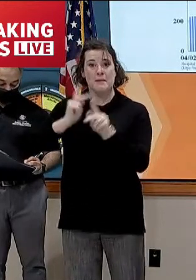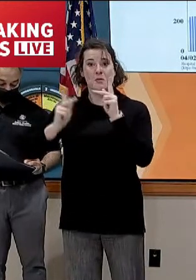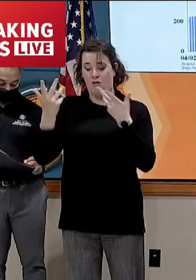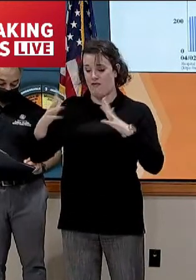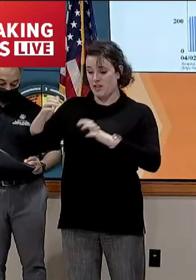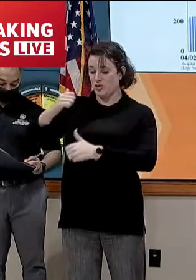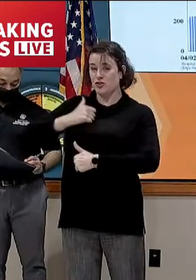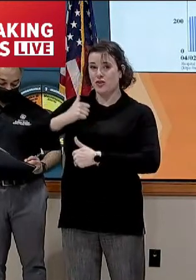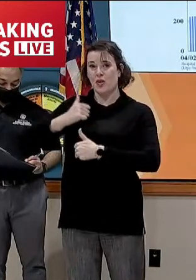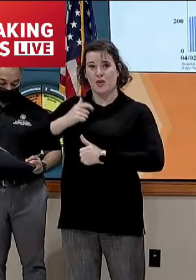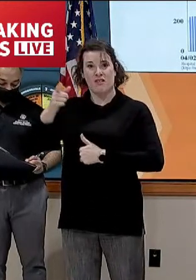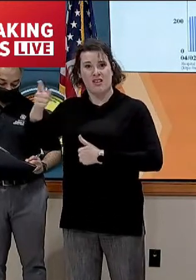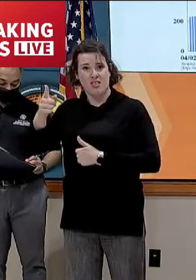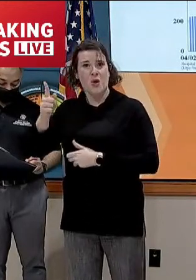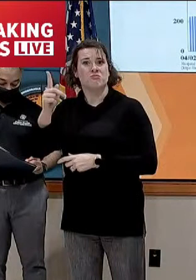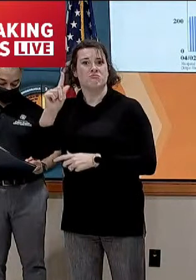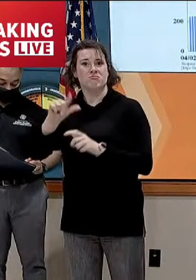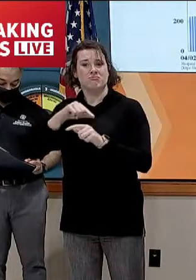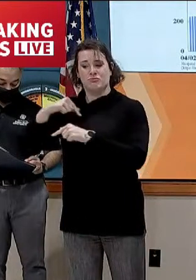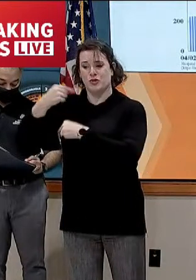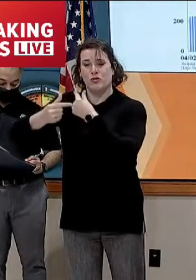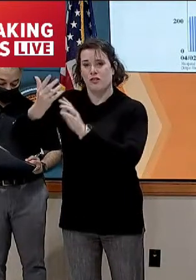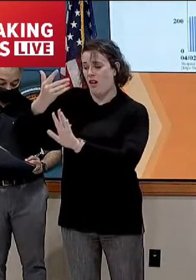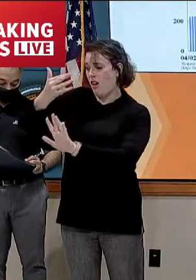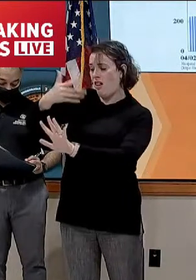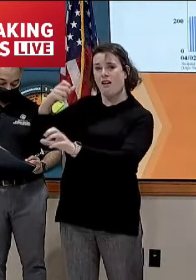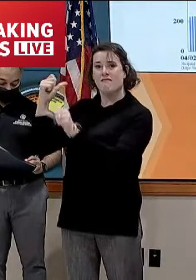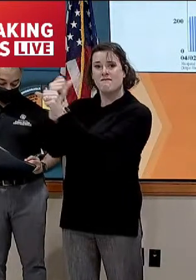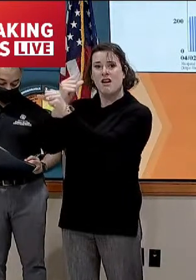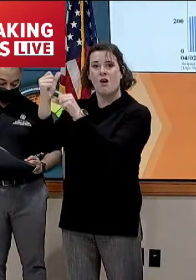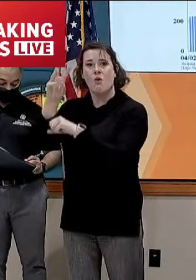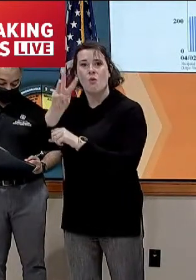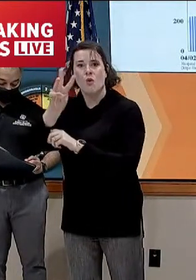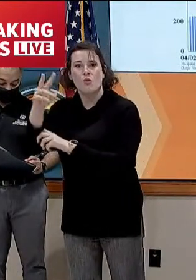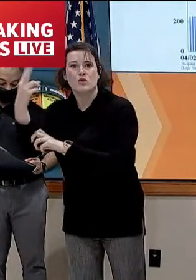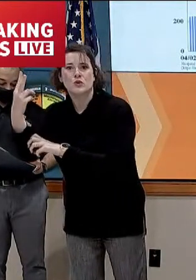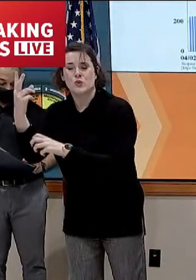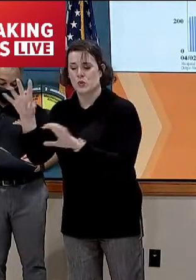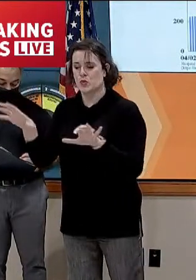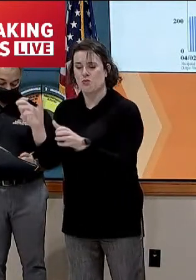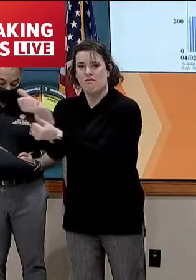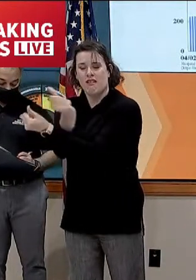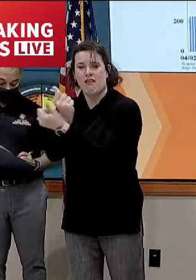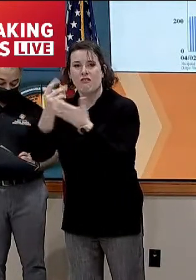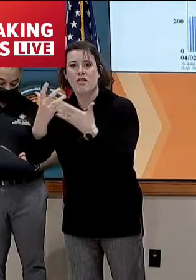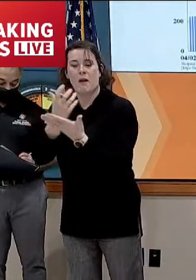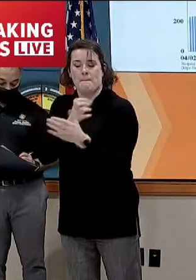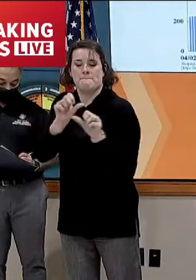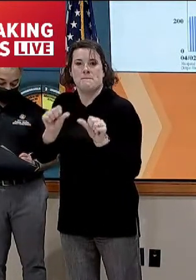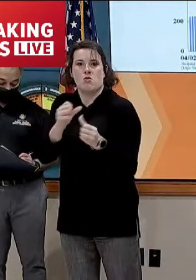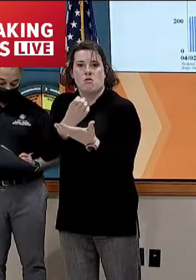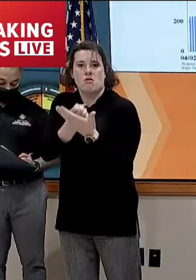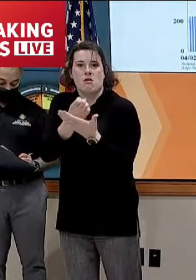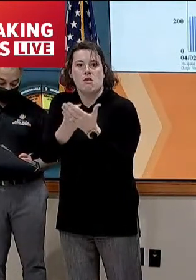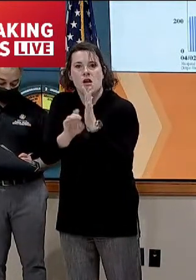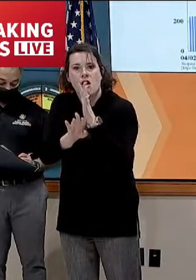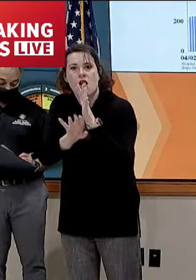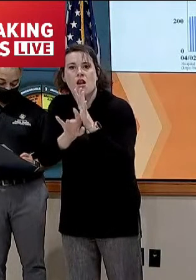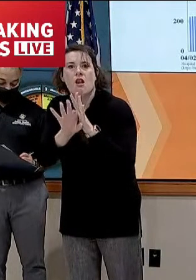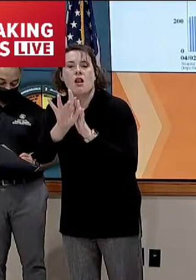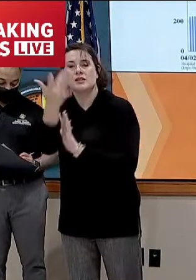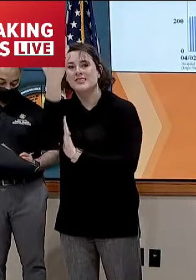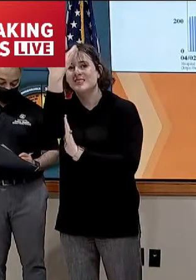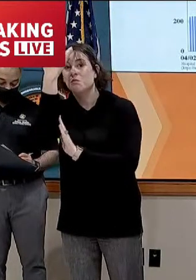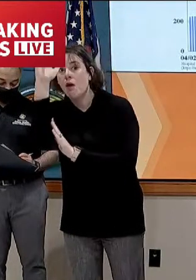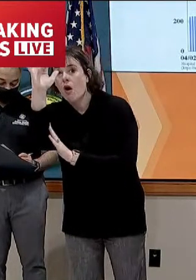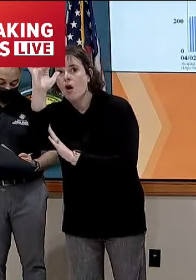greatest generation that fought in World War II, doing everything possible to get the economy up and running in a